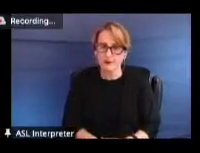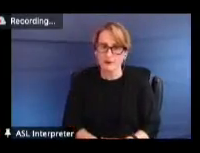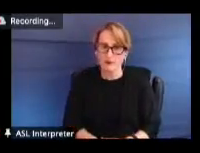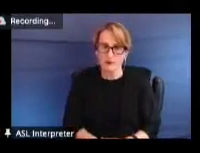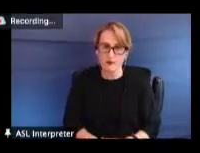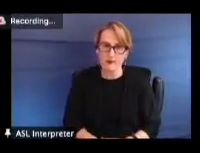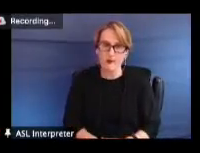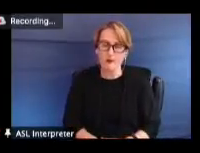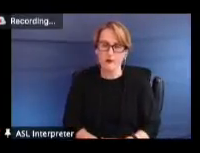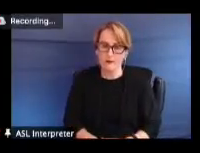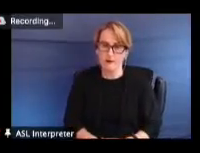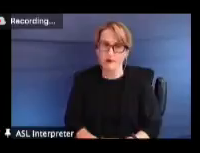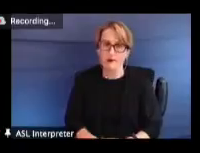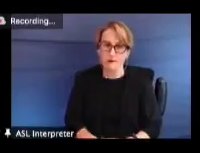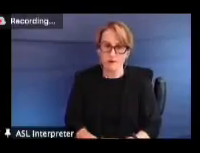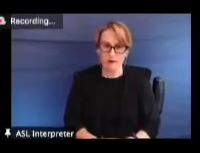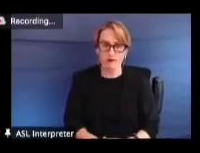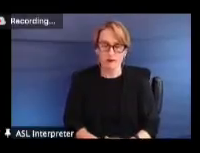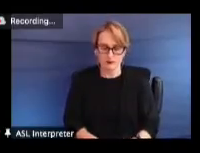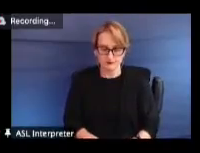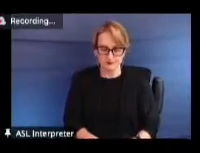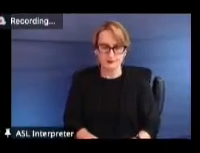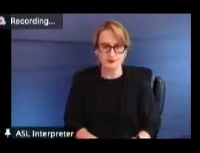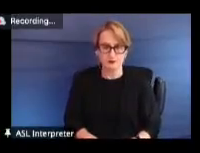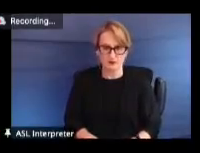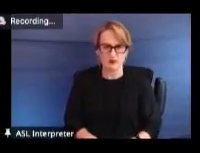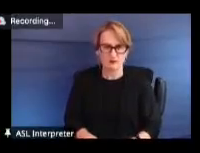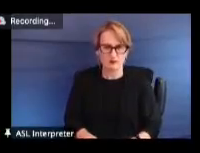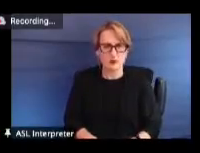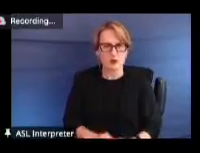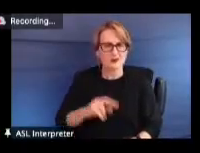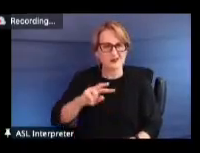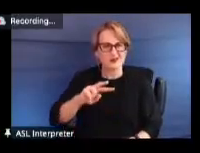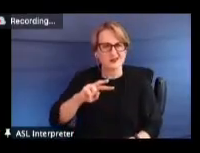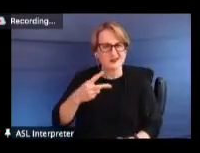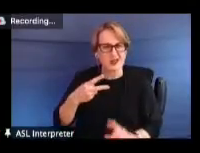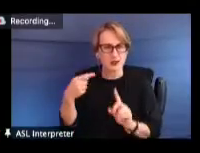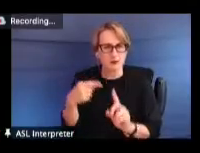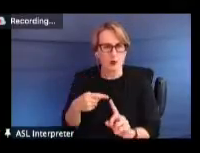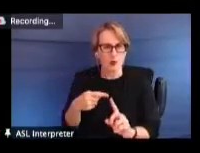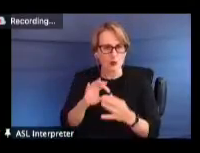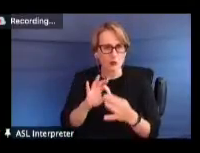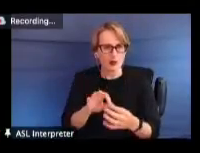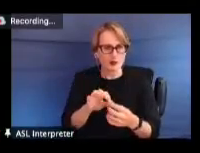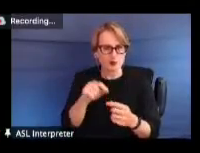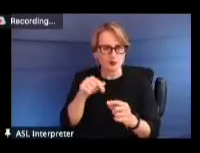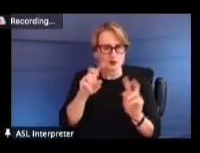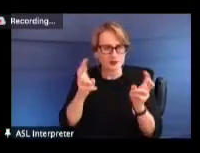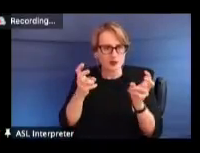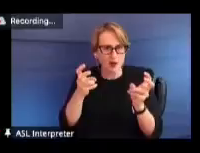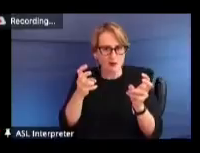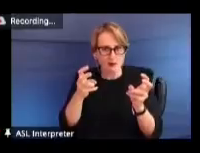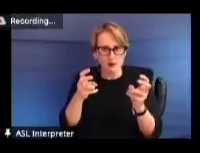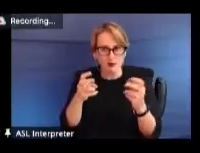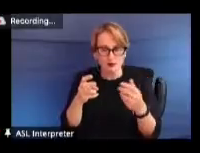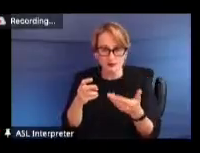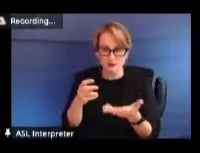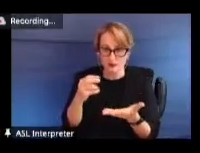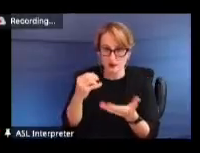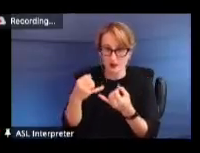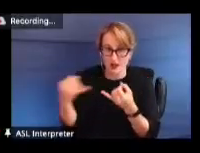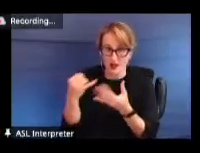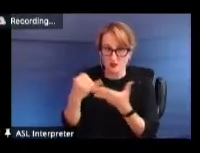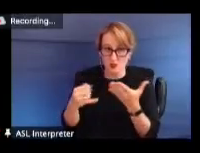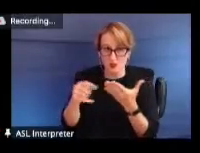So that was sub-bullet 2 under there. So I don't know, did the line drawing team